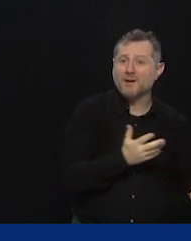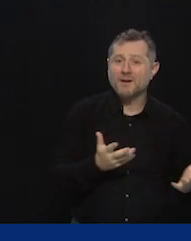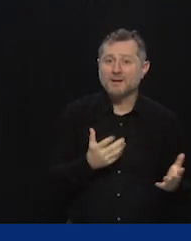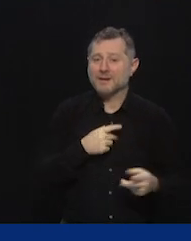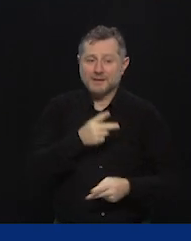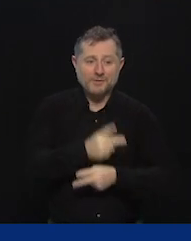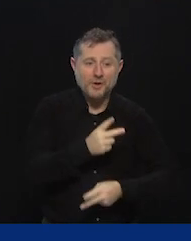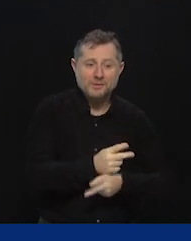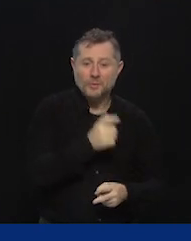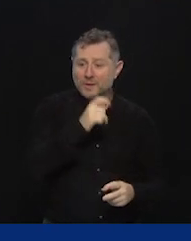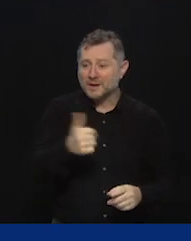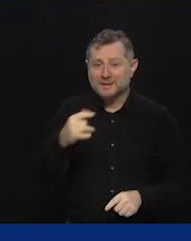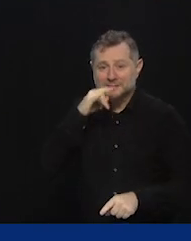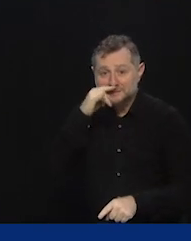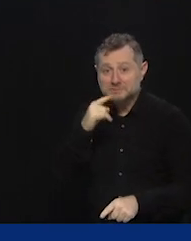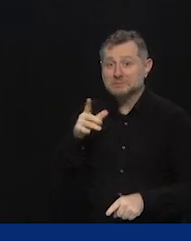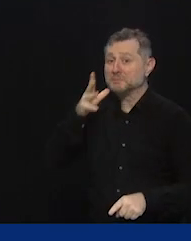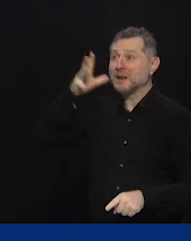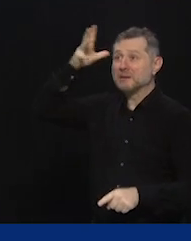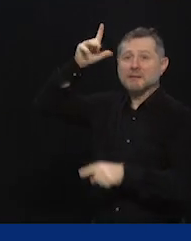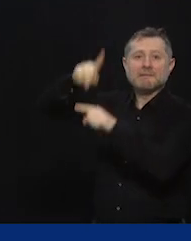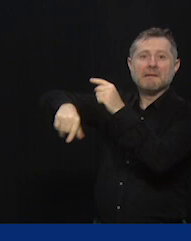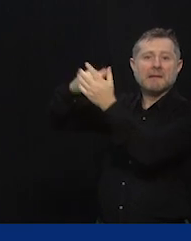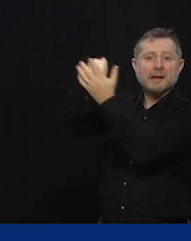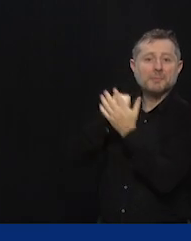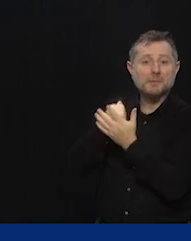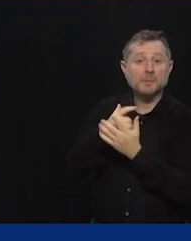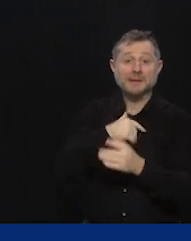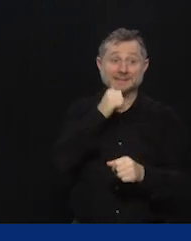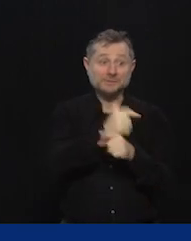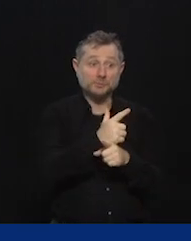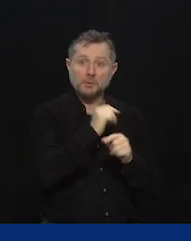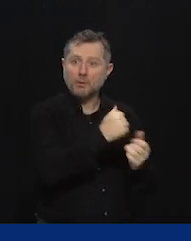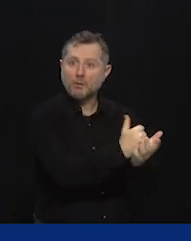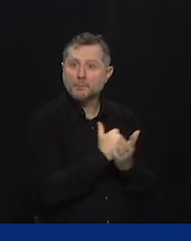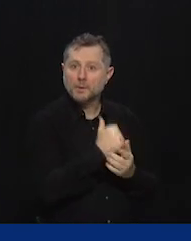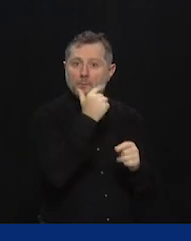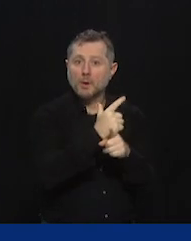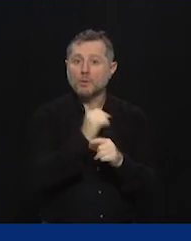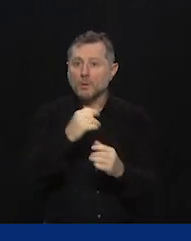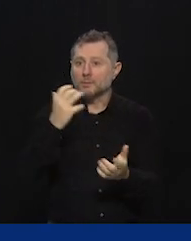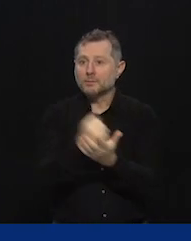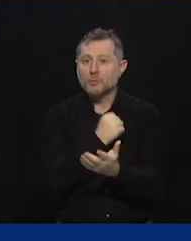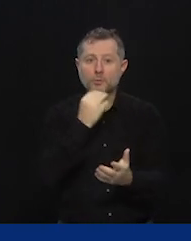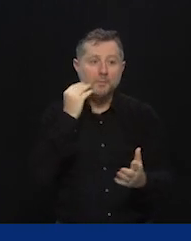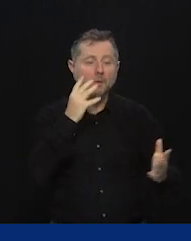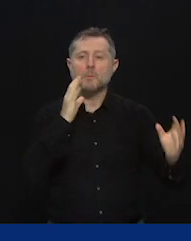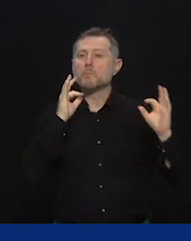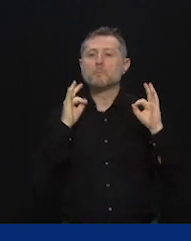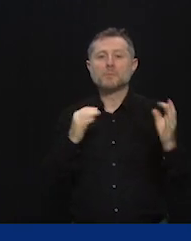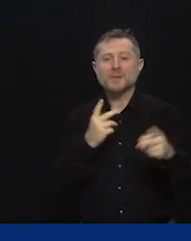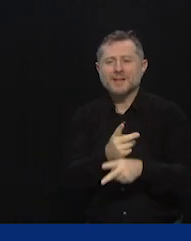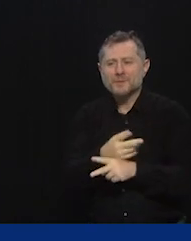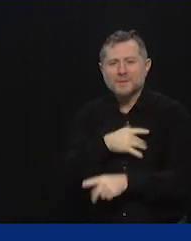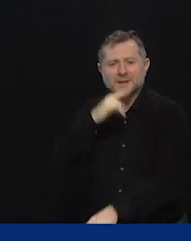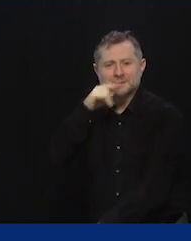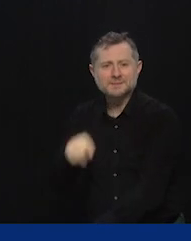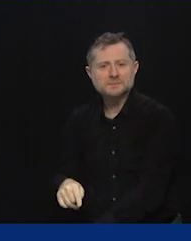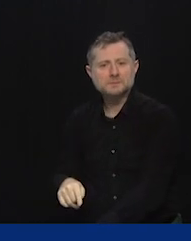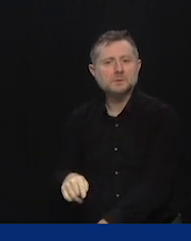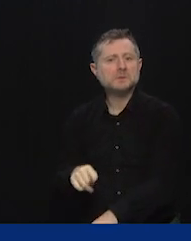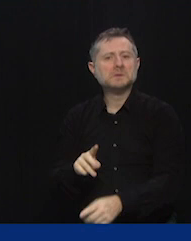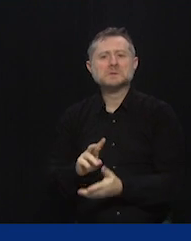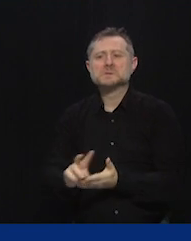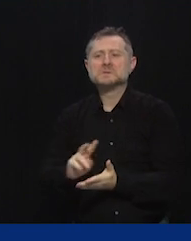a sibling who is able to be there to help you when you get home from the hospital, help take care of your kids just for a short time, a few weeks, maybe a couple